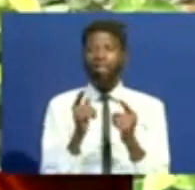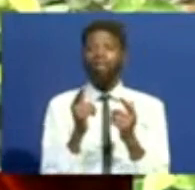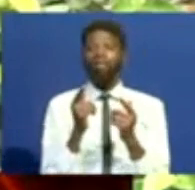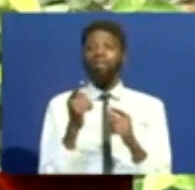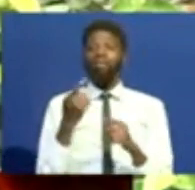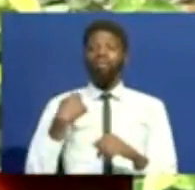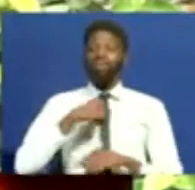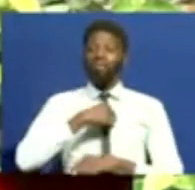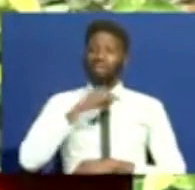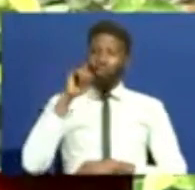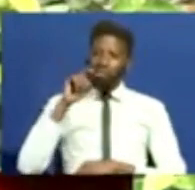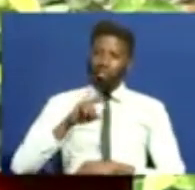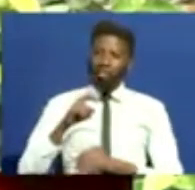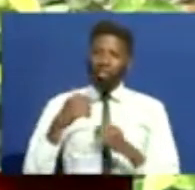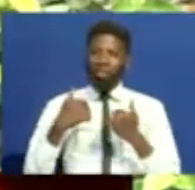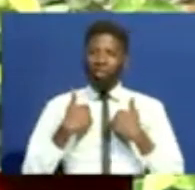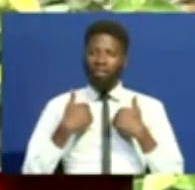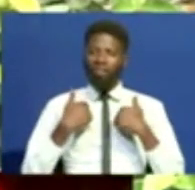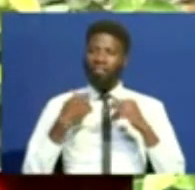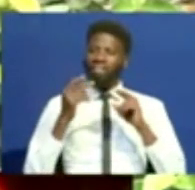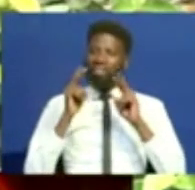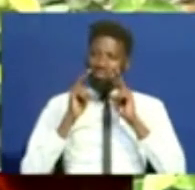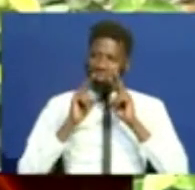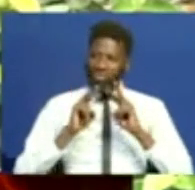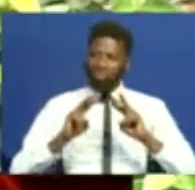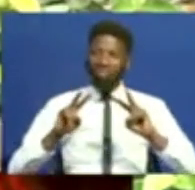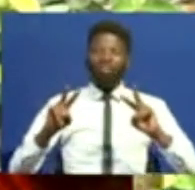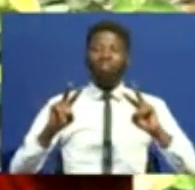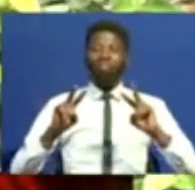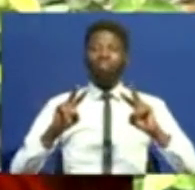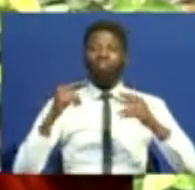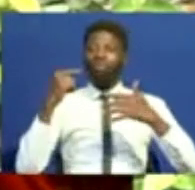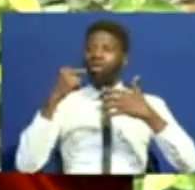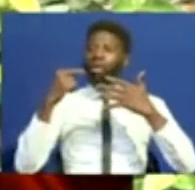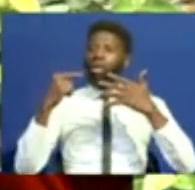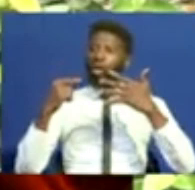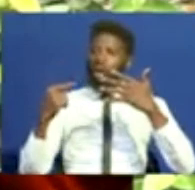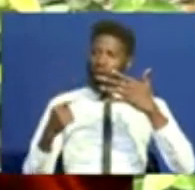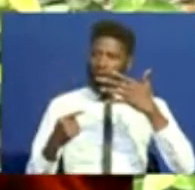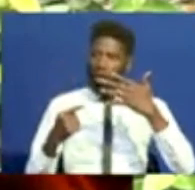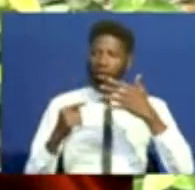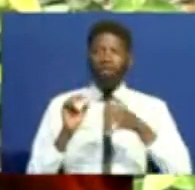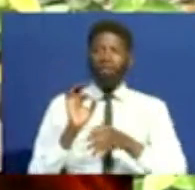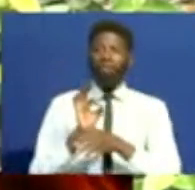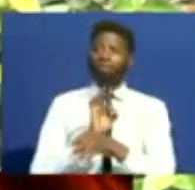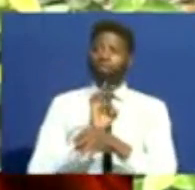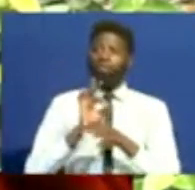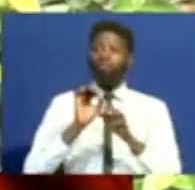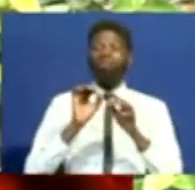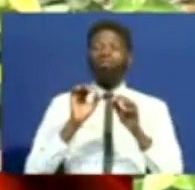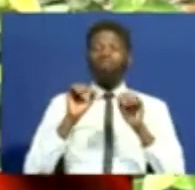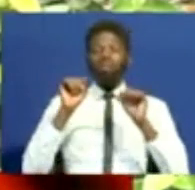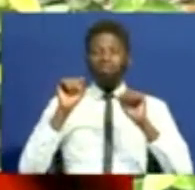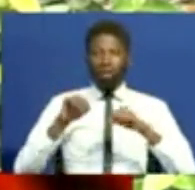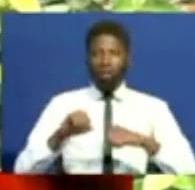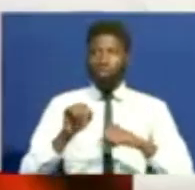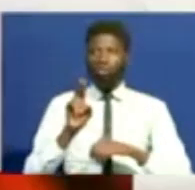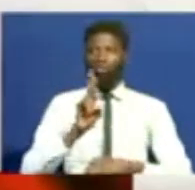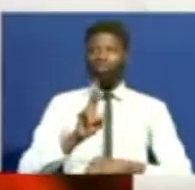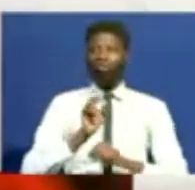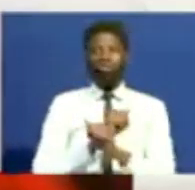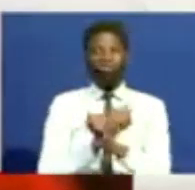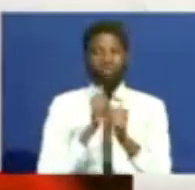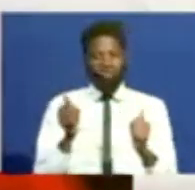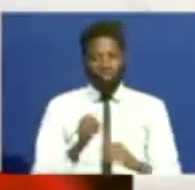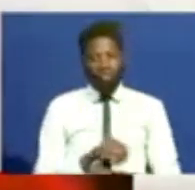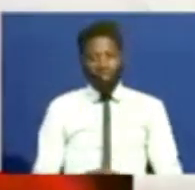have stability for all these factors of production to be fully utilized.